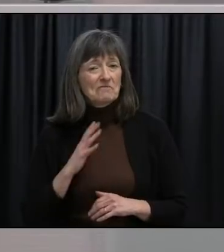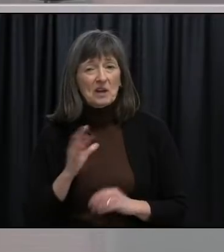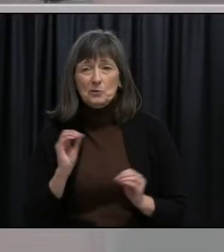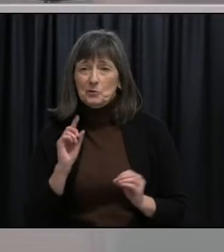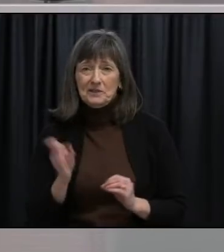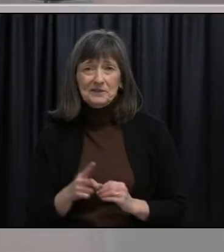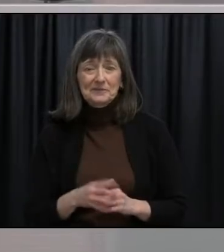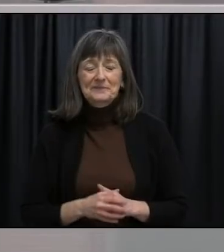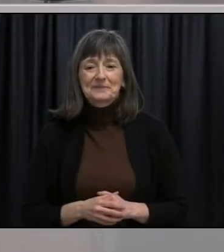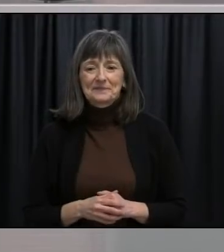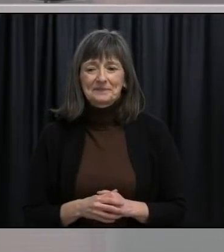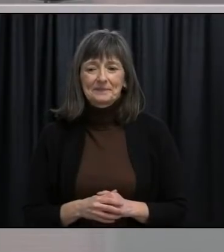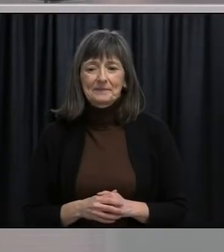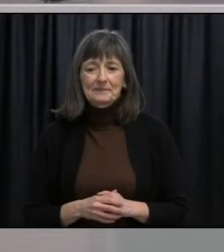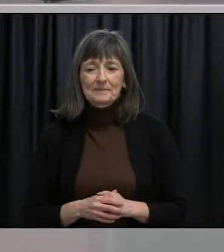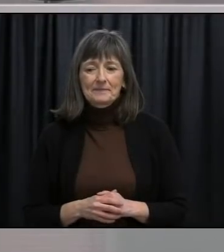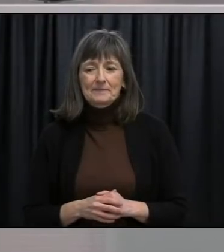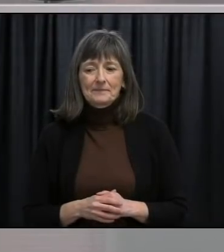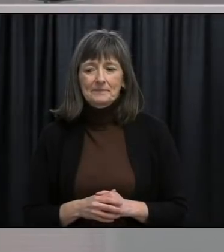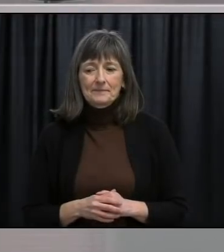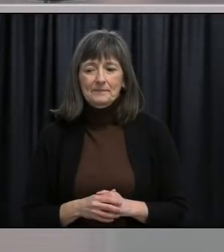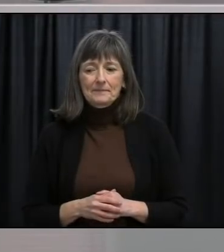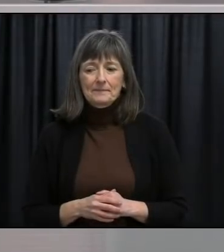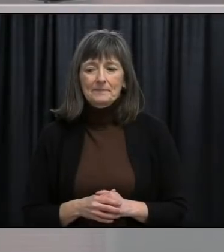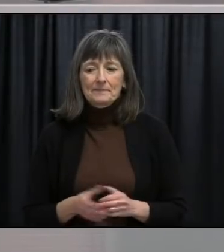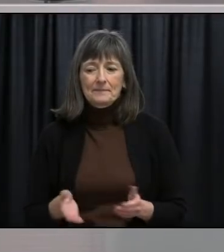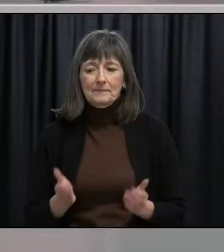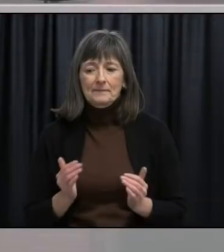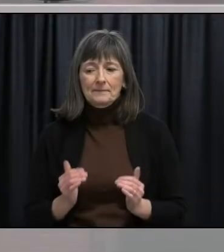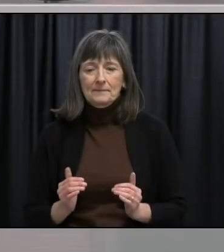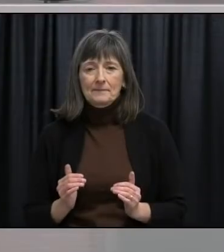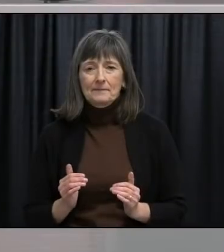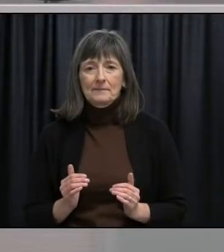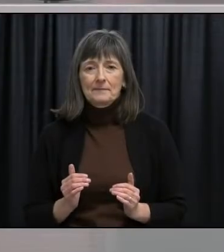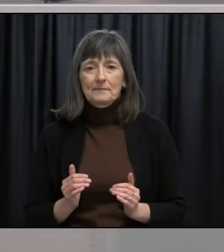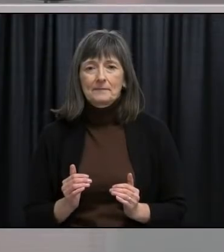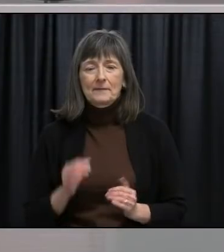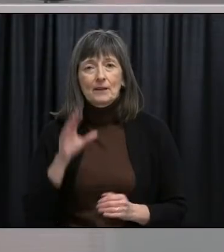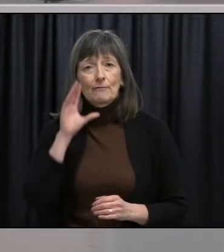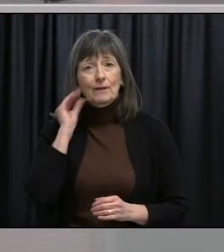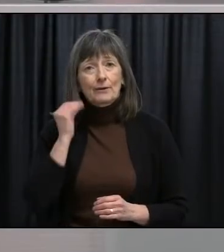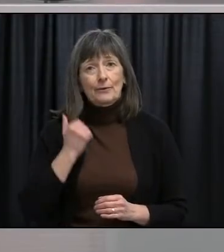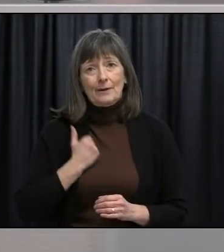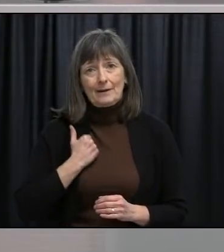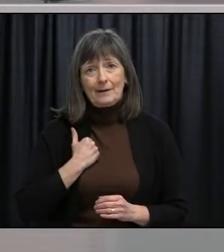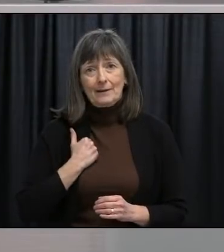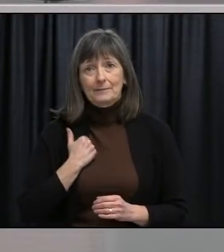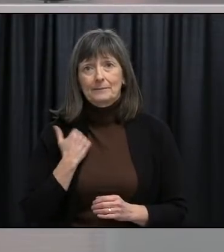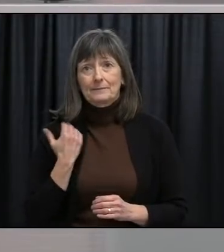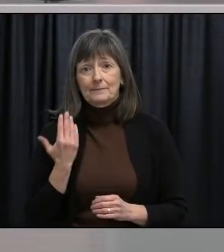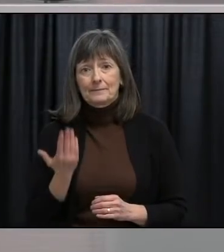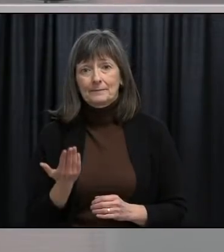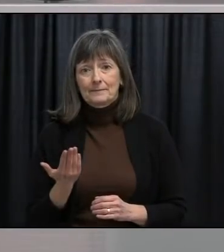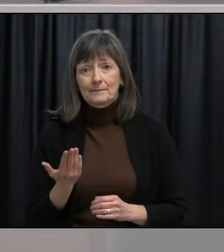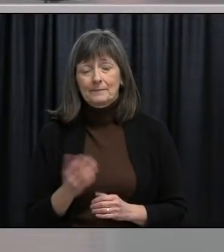you. Thanks, Courtney. Our next questions are from Patrick Butler with Radio Canada. Please go ahead.